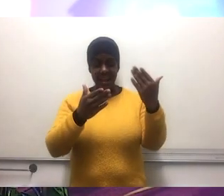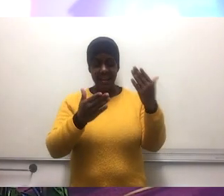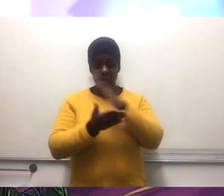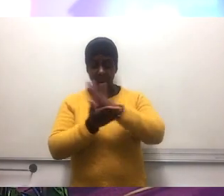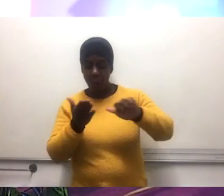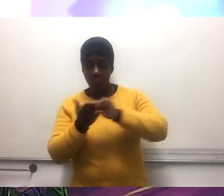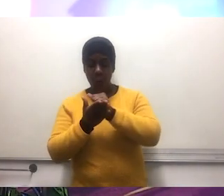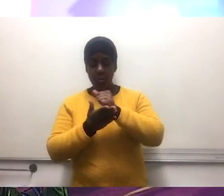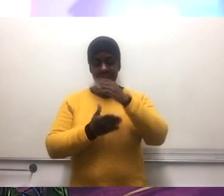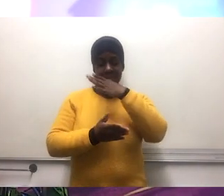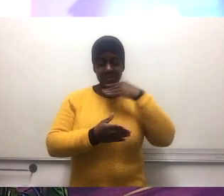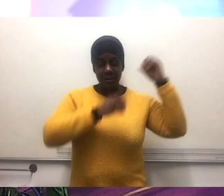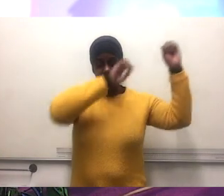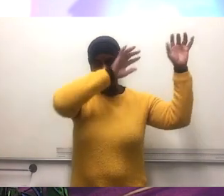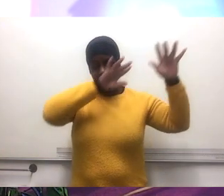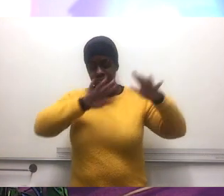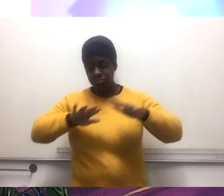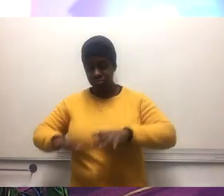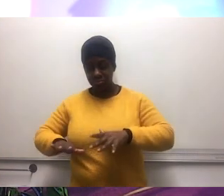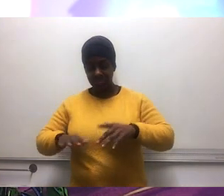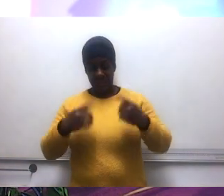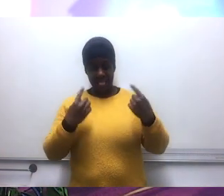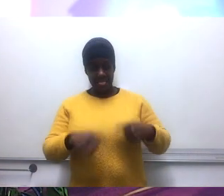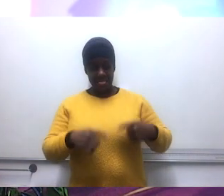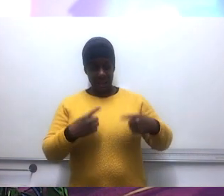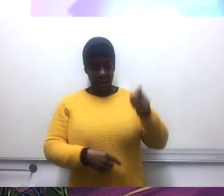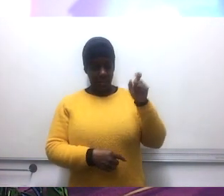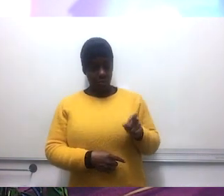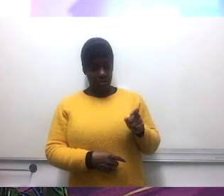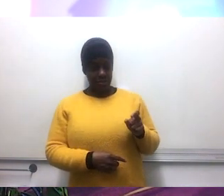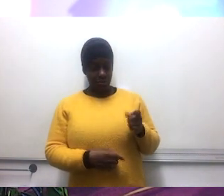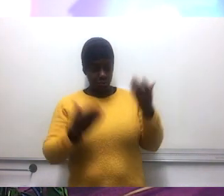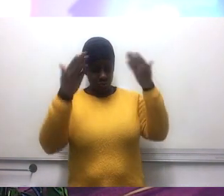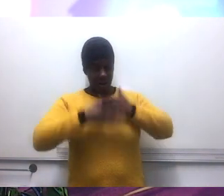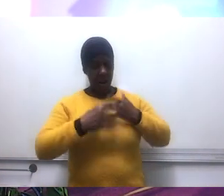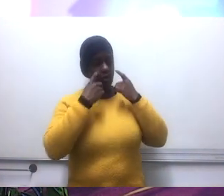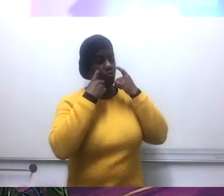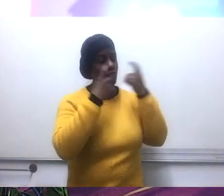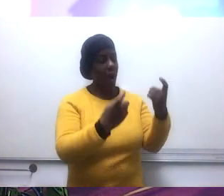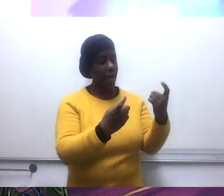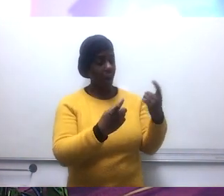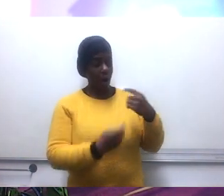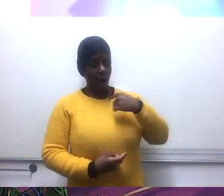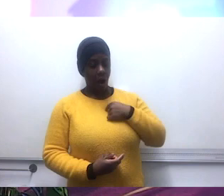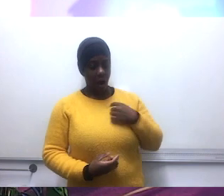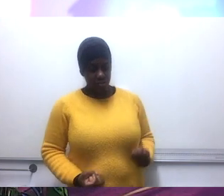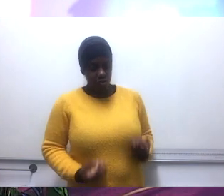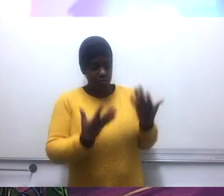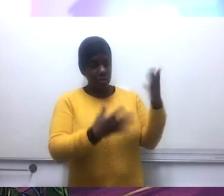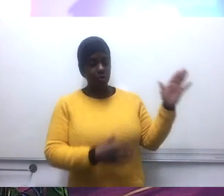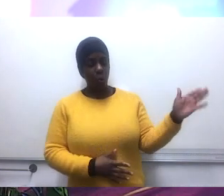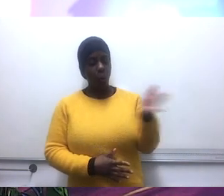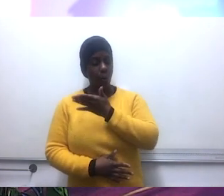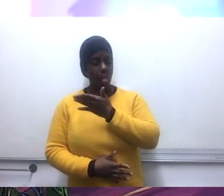may someone tonight cry out, I surrender all. I surrender all to thee,